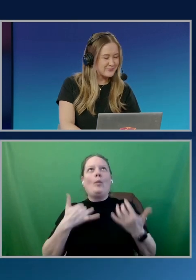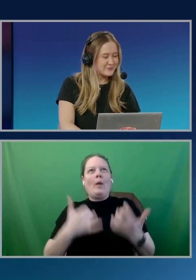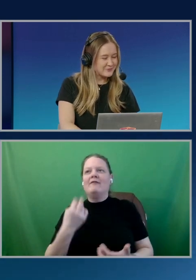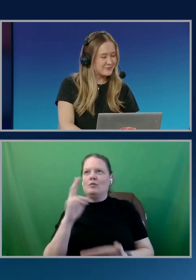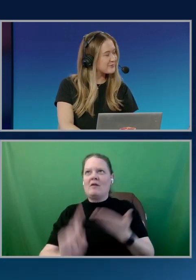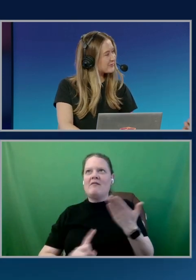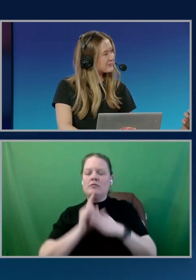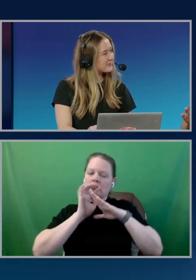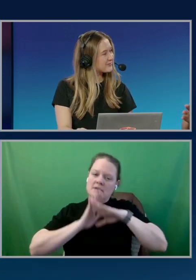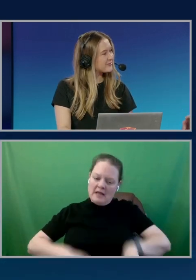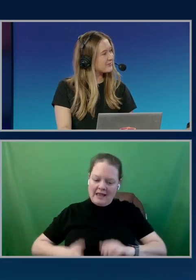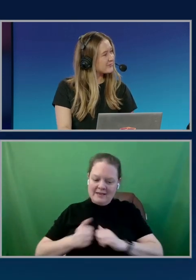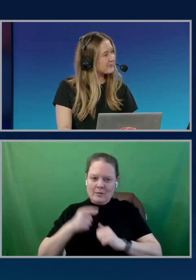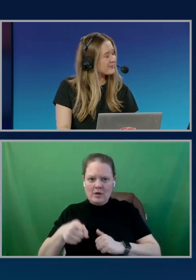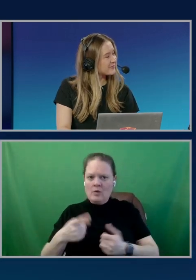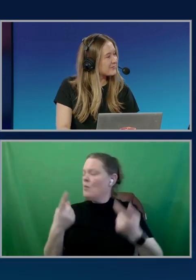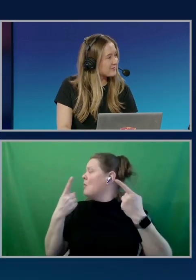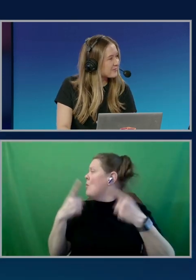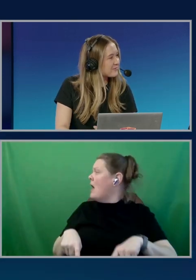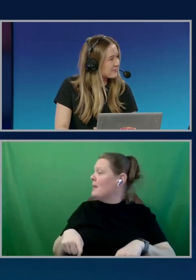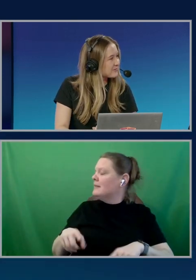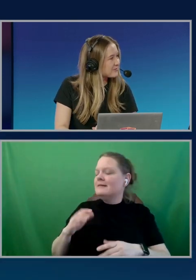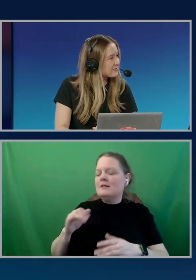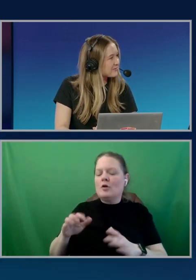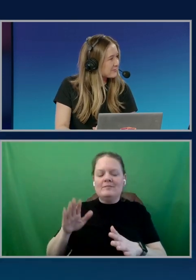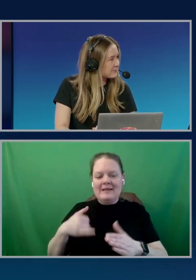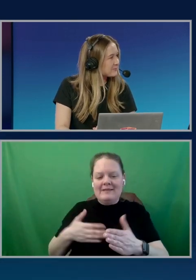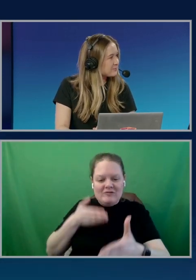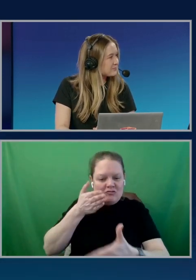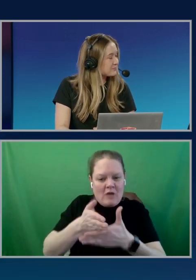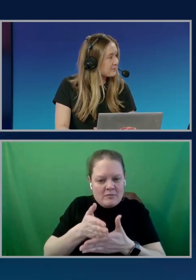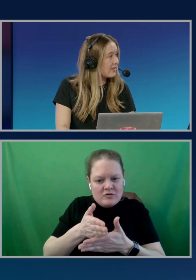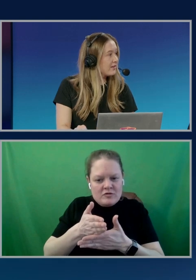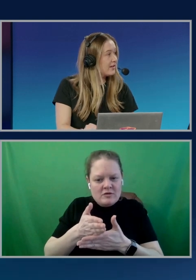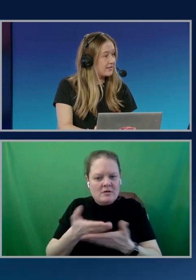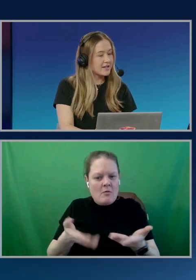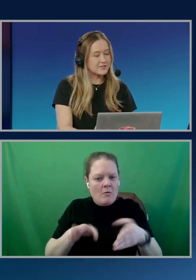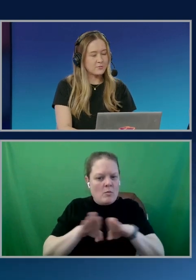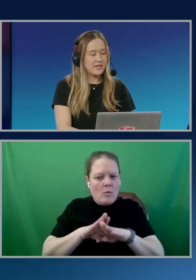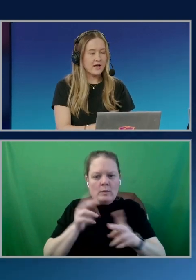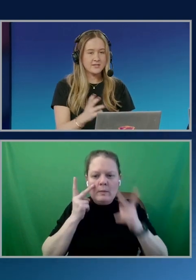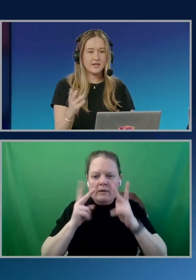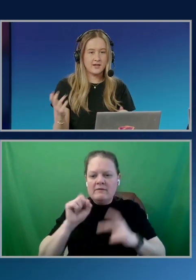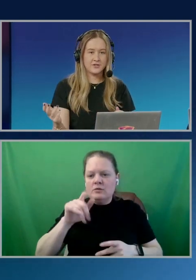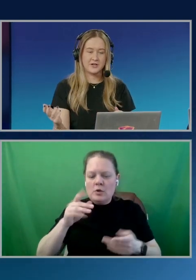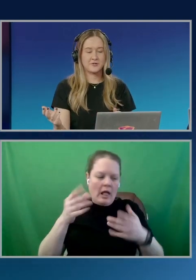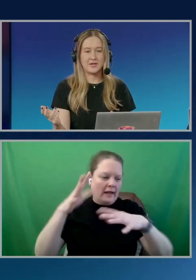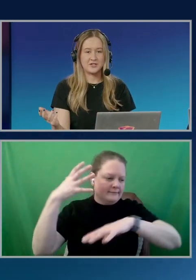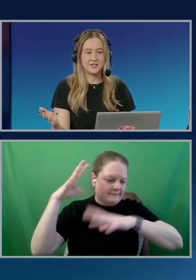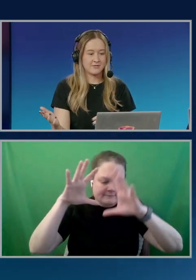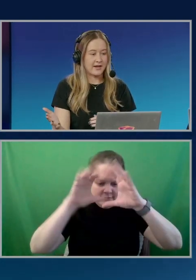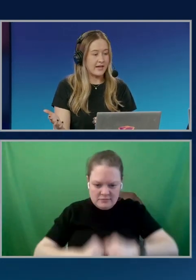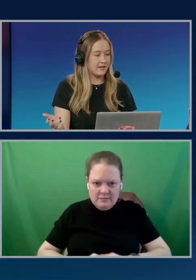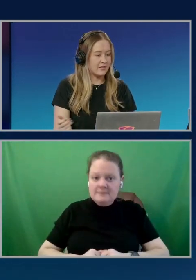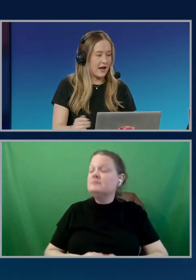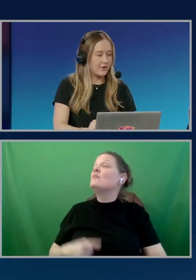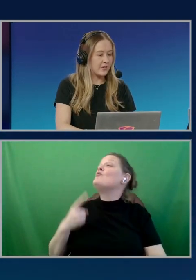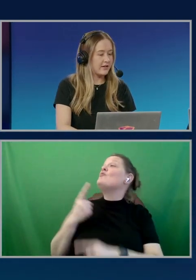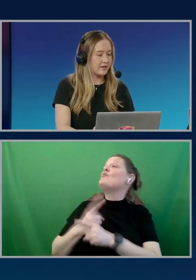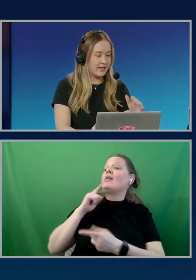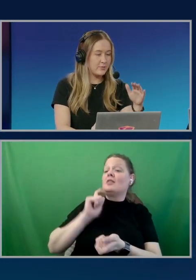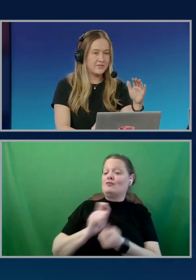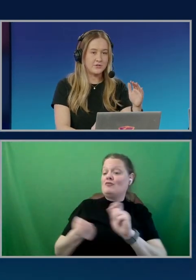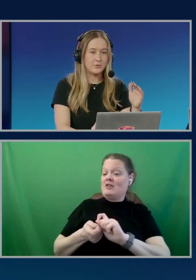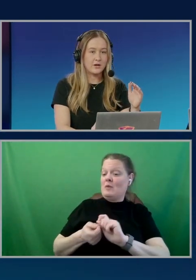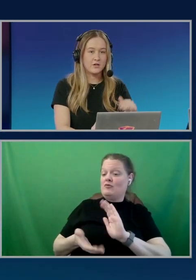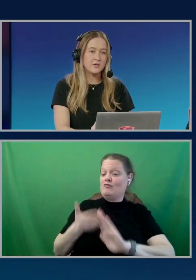you. What happens if there's any interruptions or closures in Visual Studio? Yeah, so because the transformation is running in the cloud,